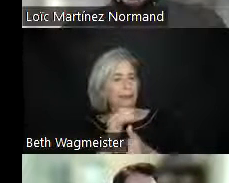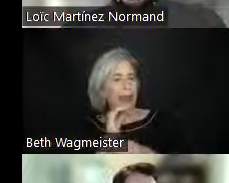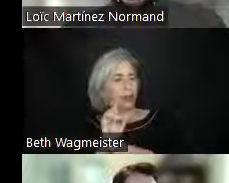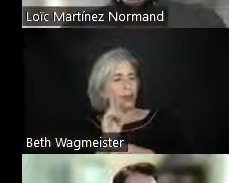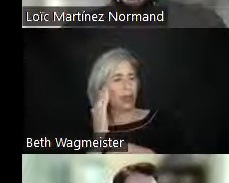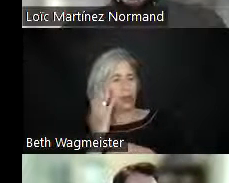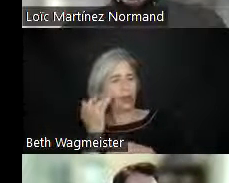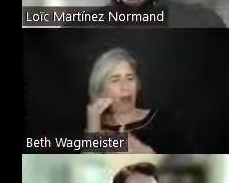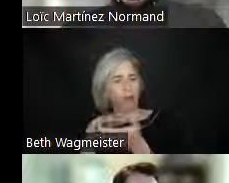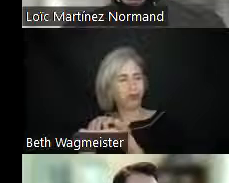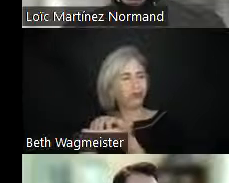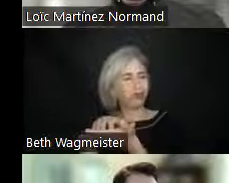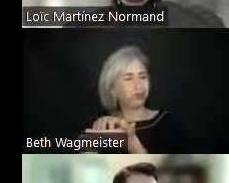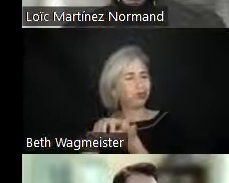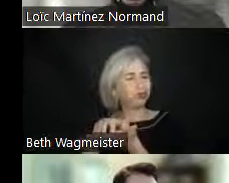weak